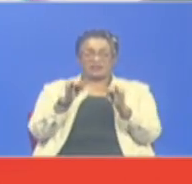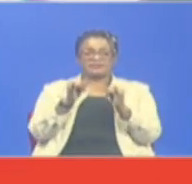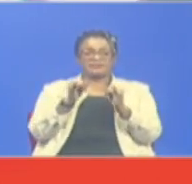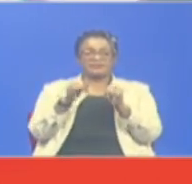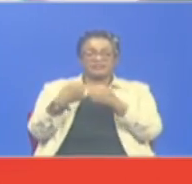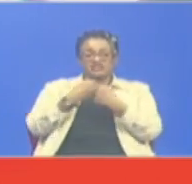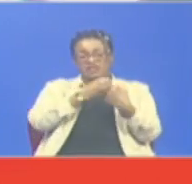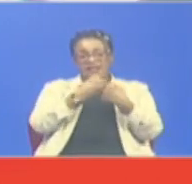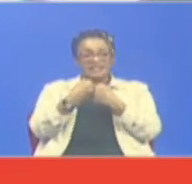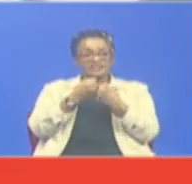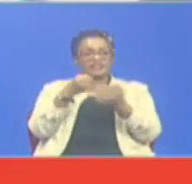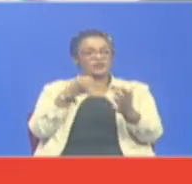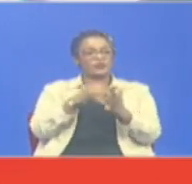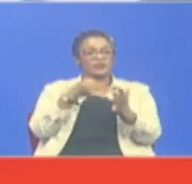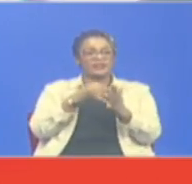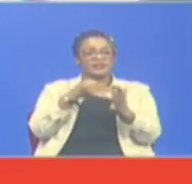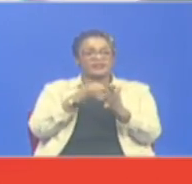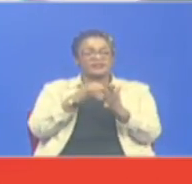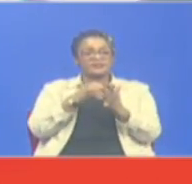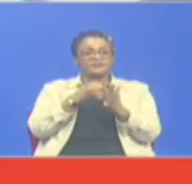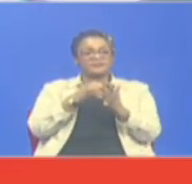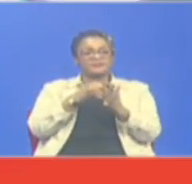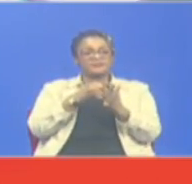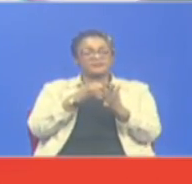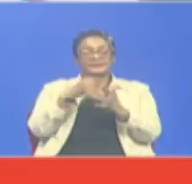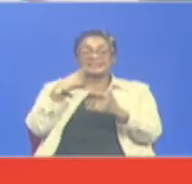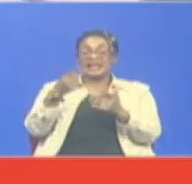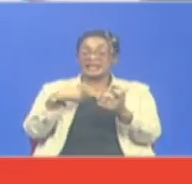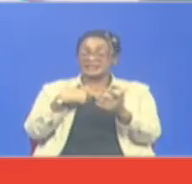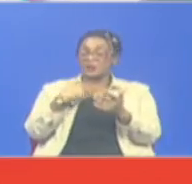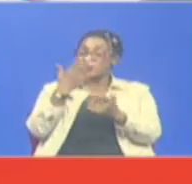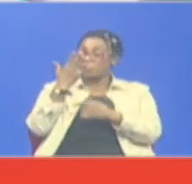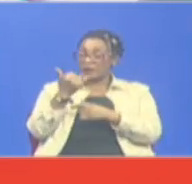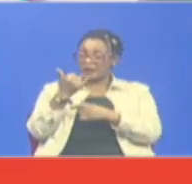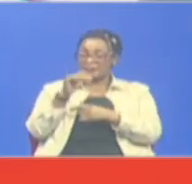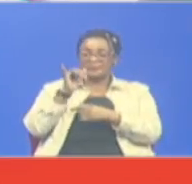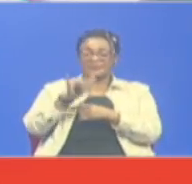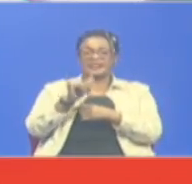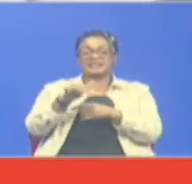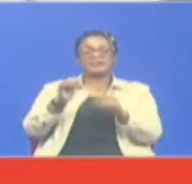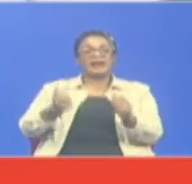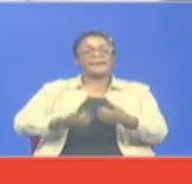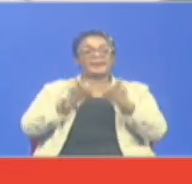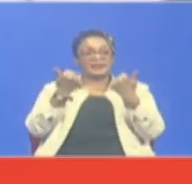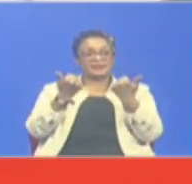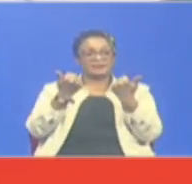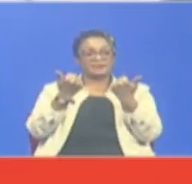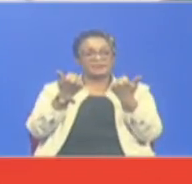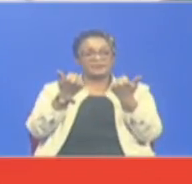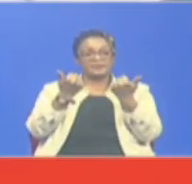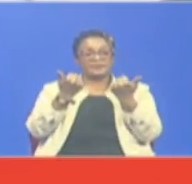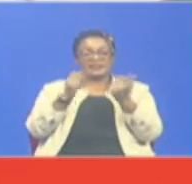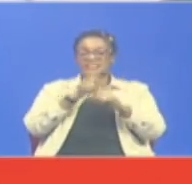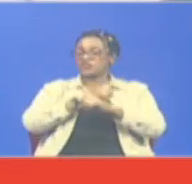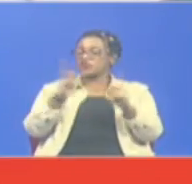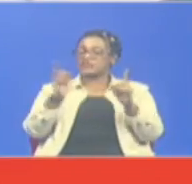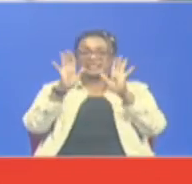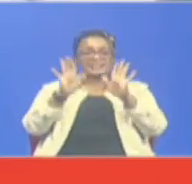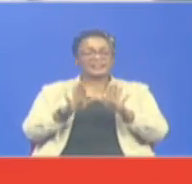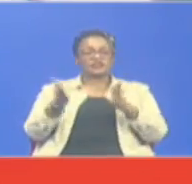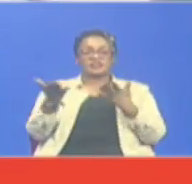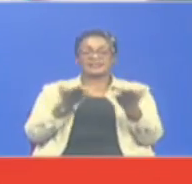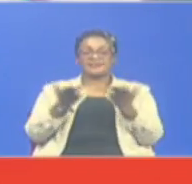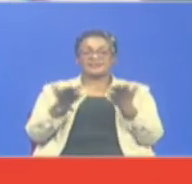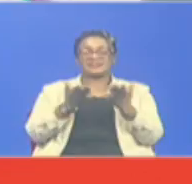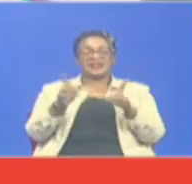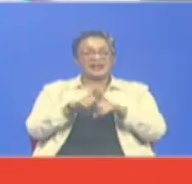also the CS to tell us why this has been slow off the mark and it is not really an essential service as it is right now.